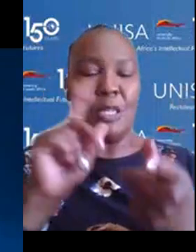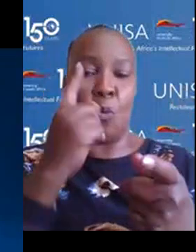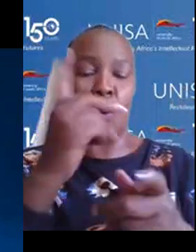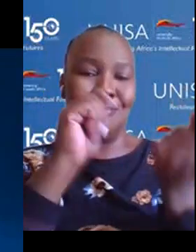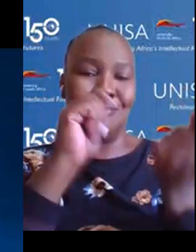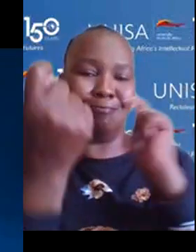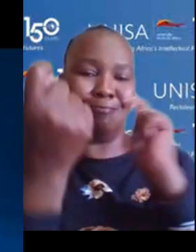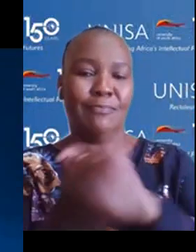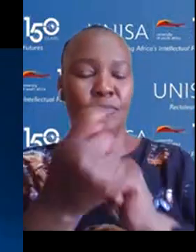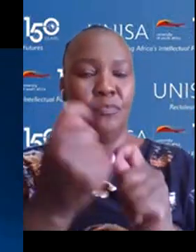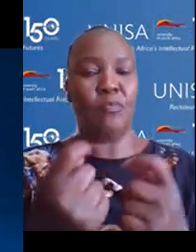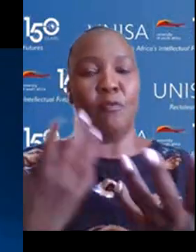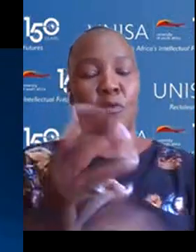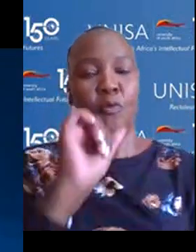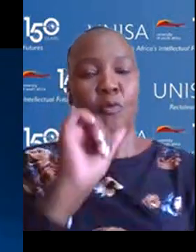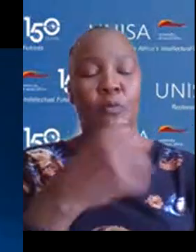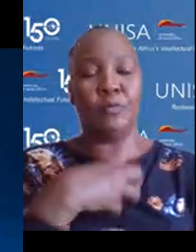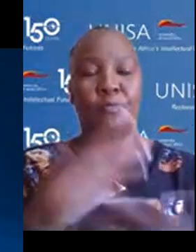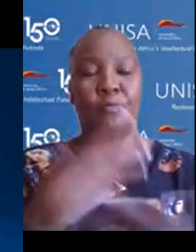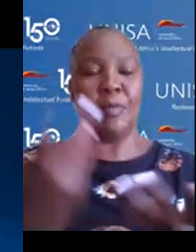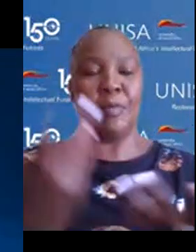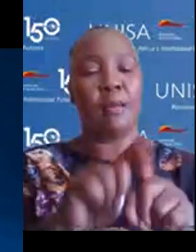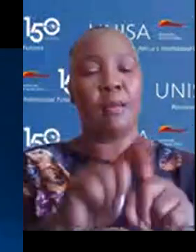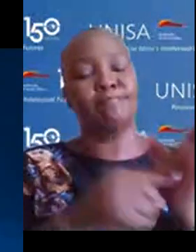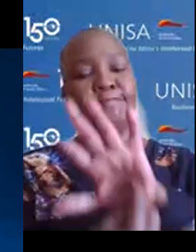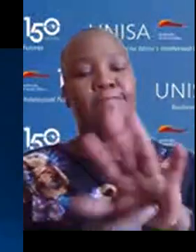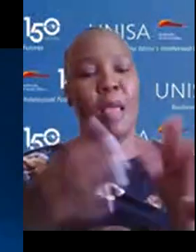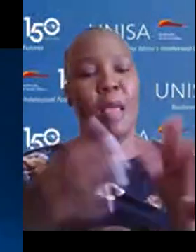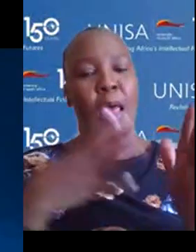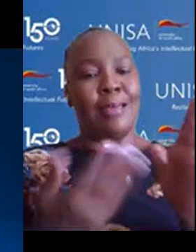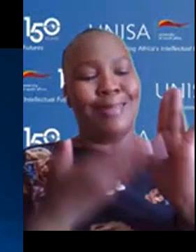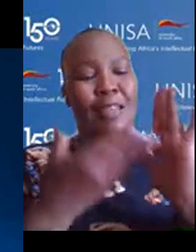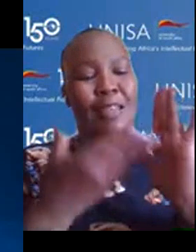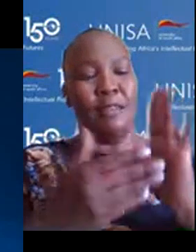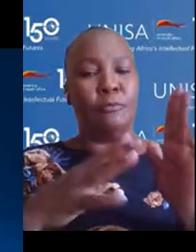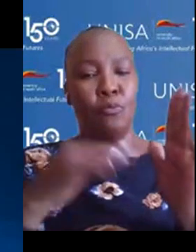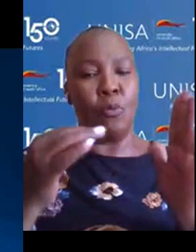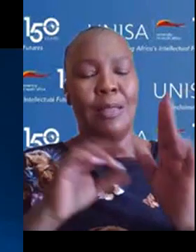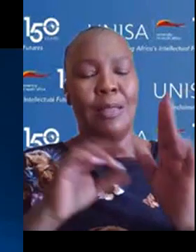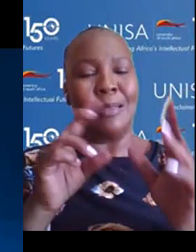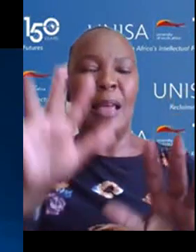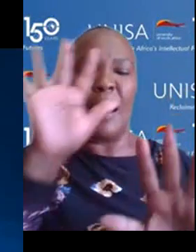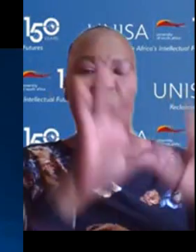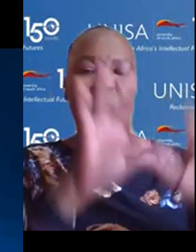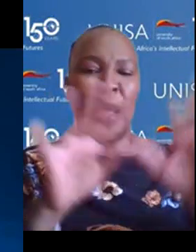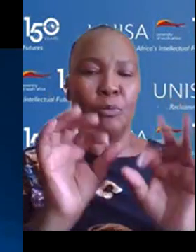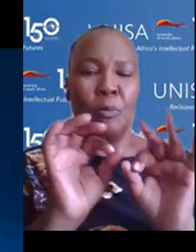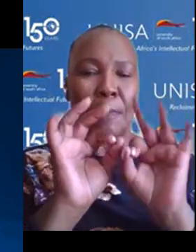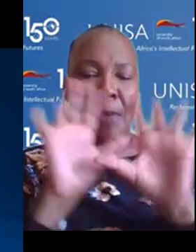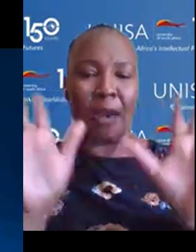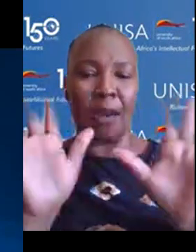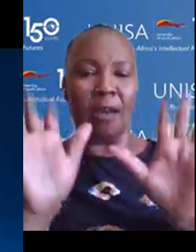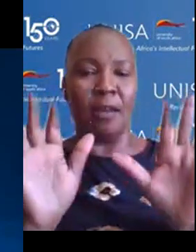the theme to suit your taste. For instance, I like this theme, but I would love the color to be a little brighter.